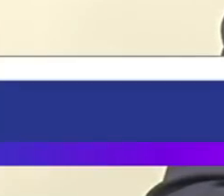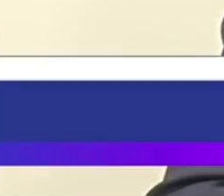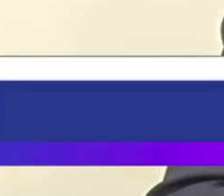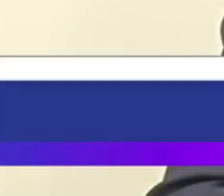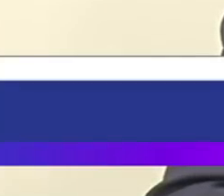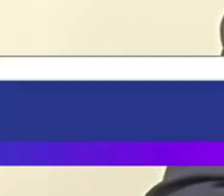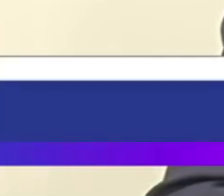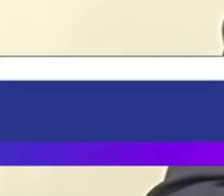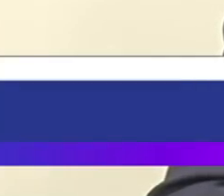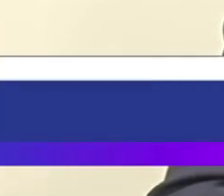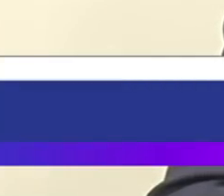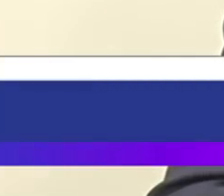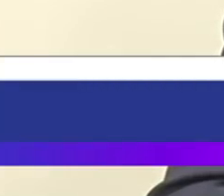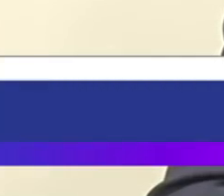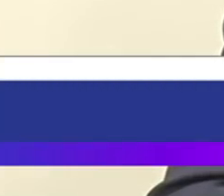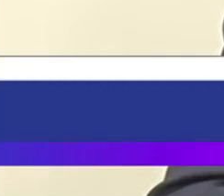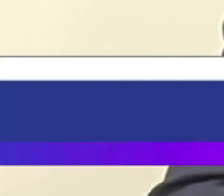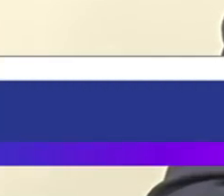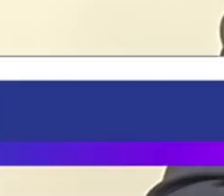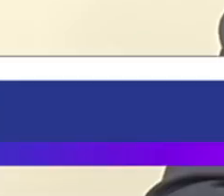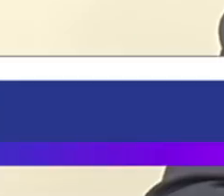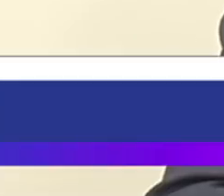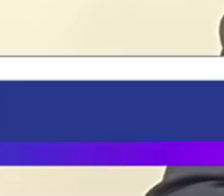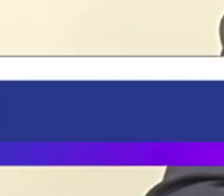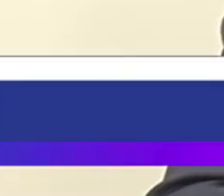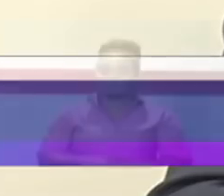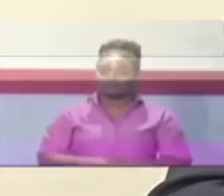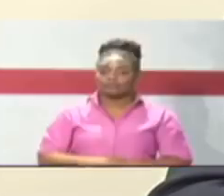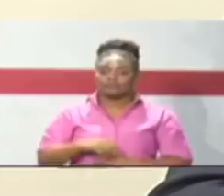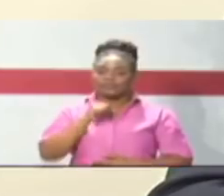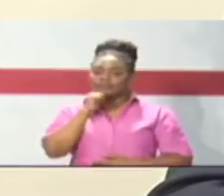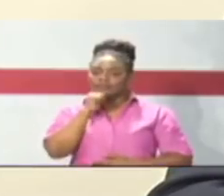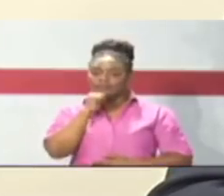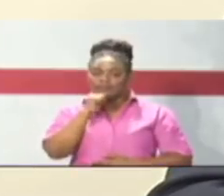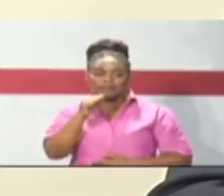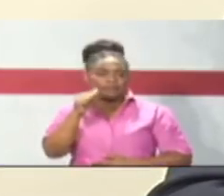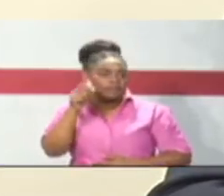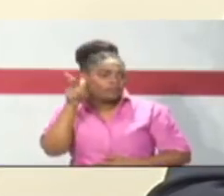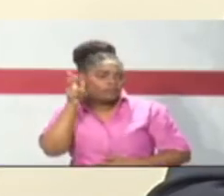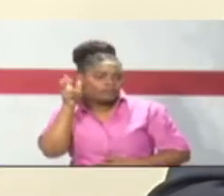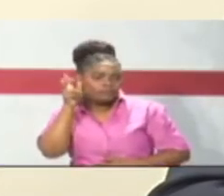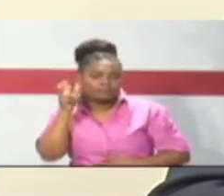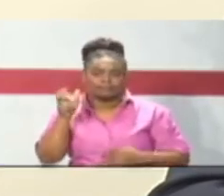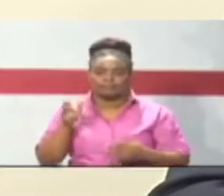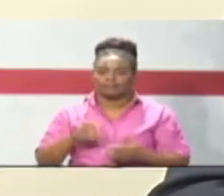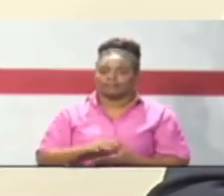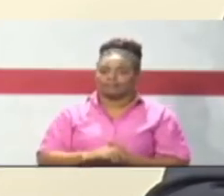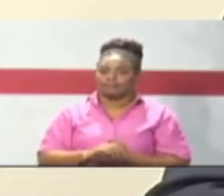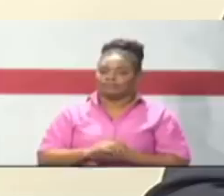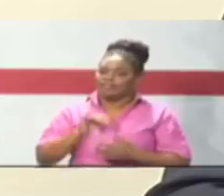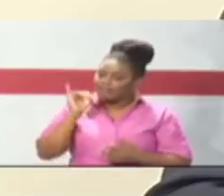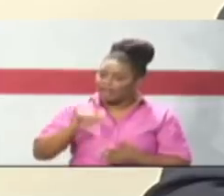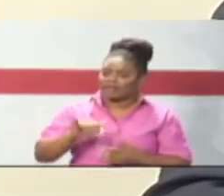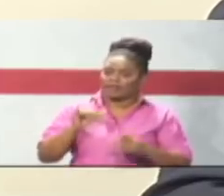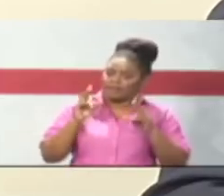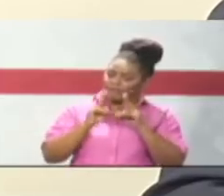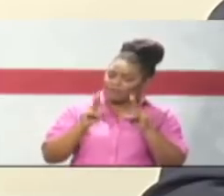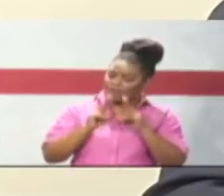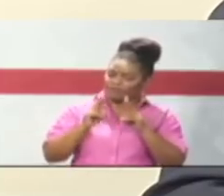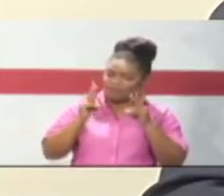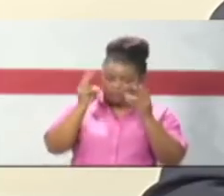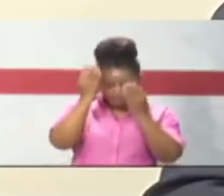are not even listening to their children, and that is sad. And as I